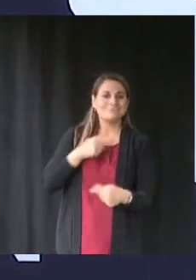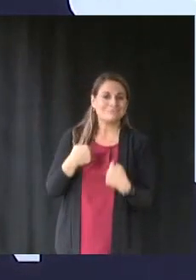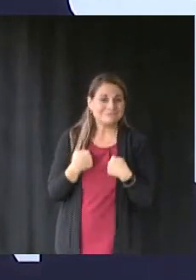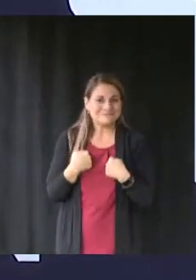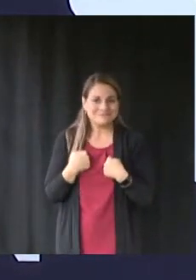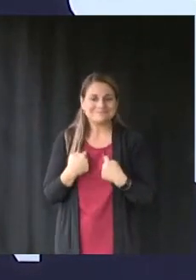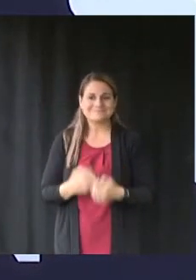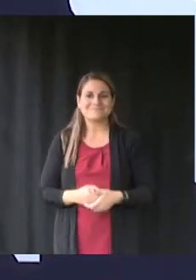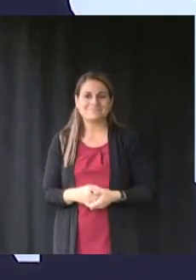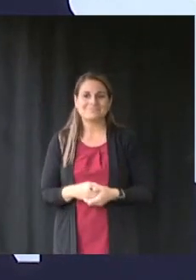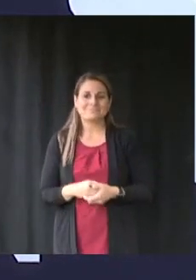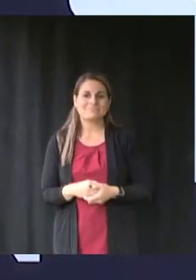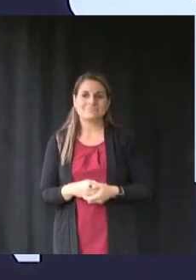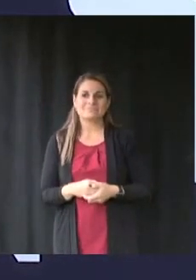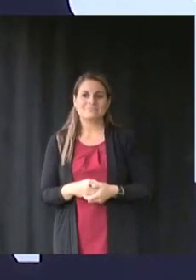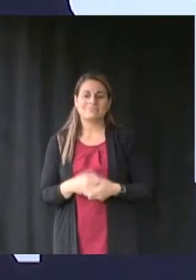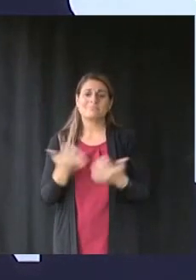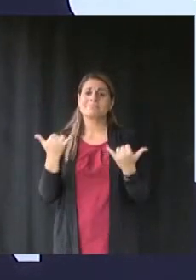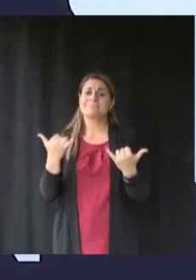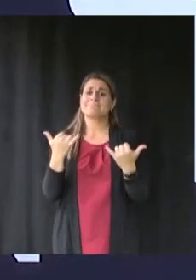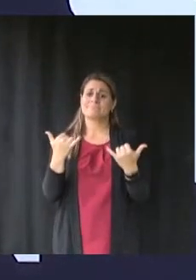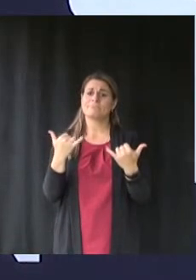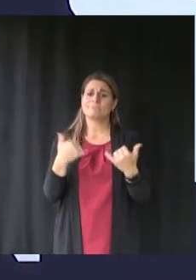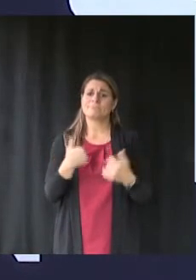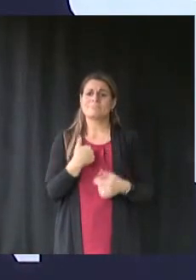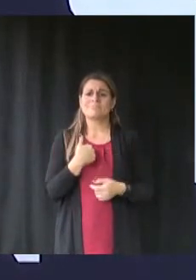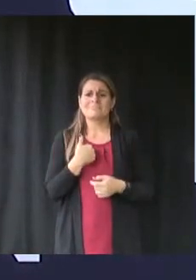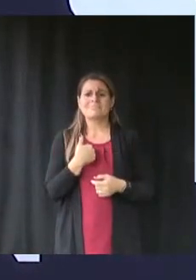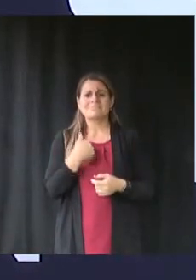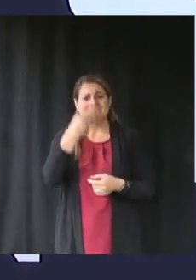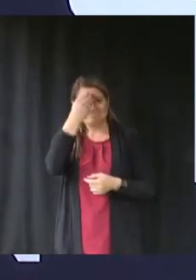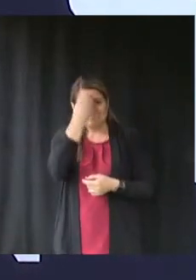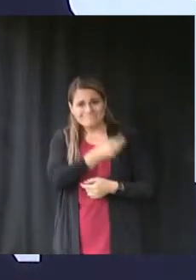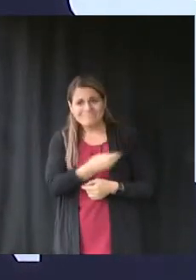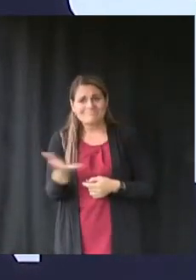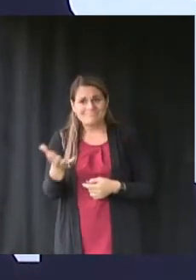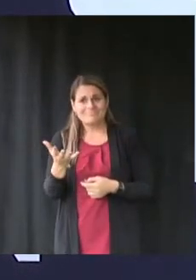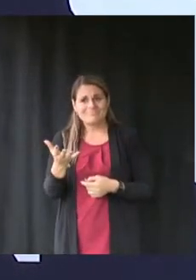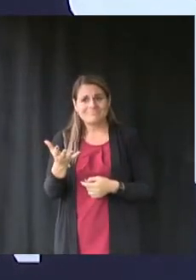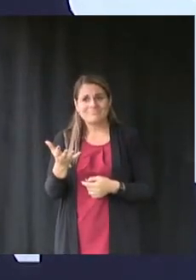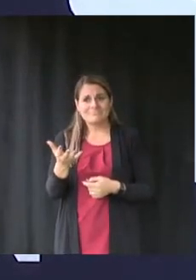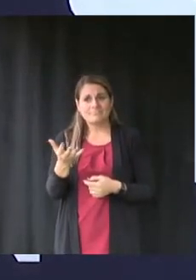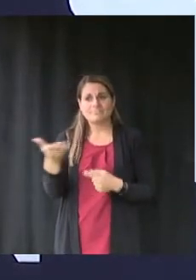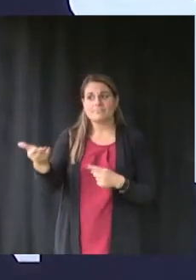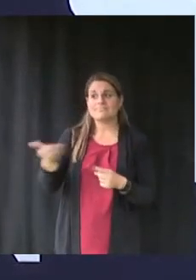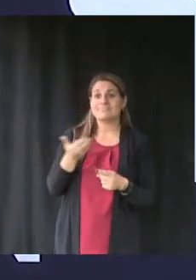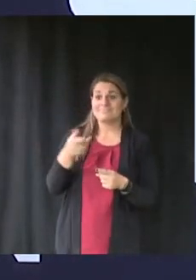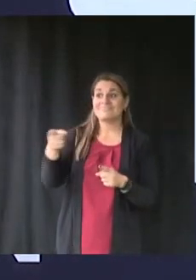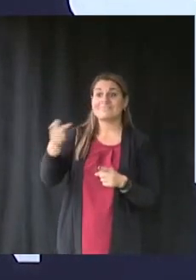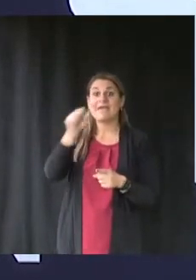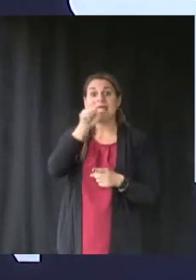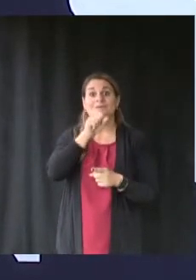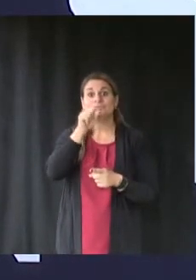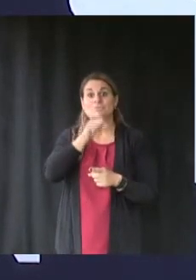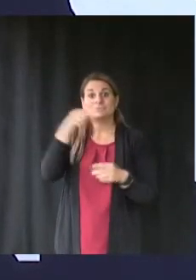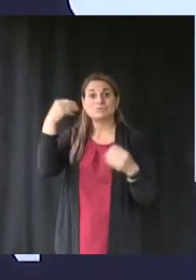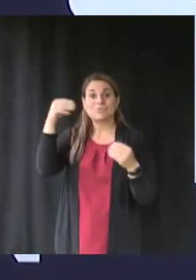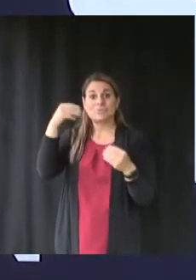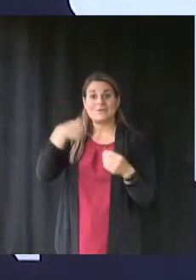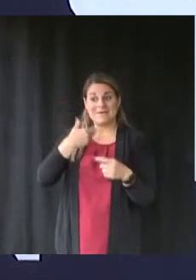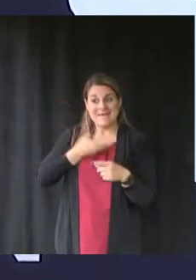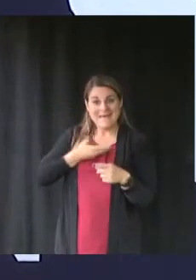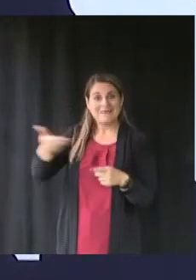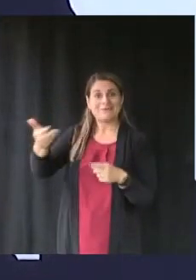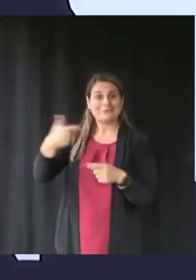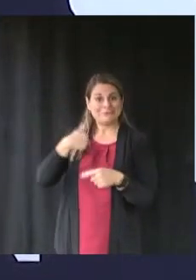moment. I remember I hired a guy out of a friendly ice cream shop almost more than 40 years ago to come and be a part of the